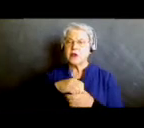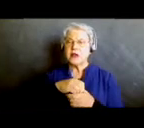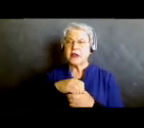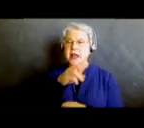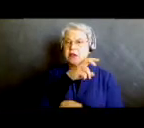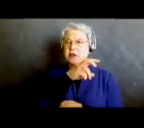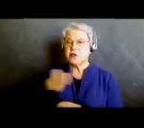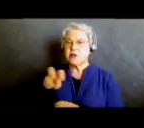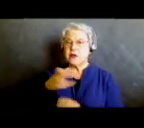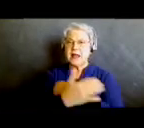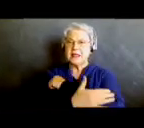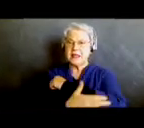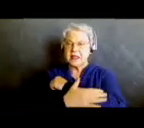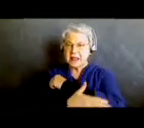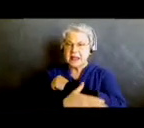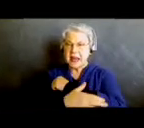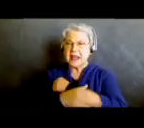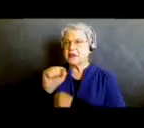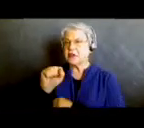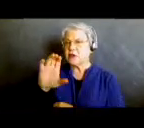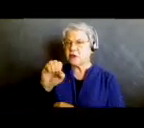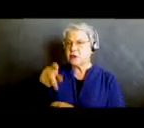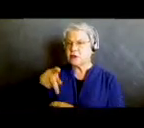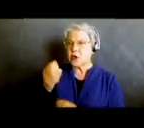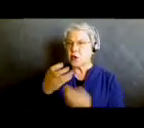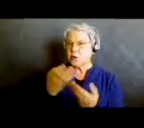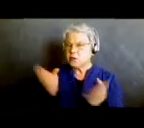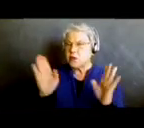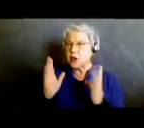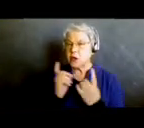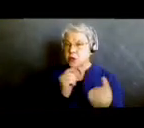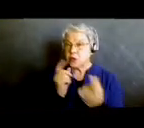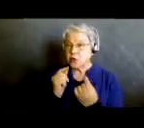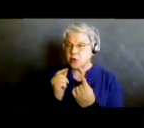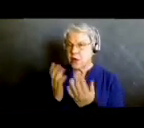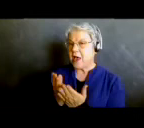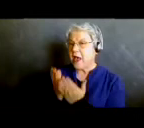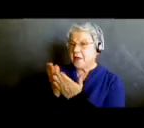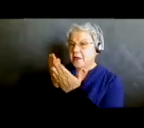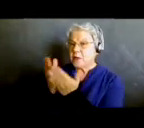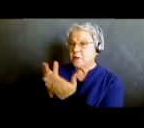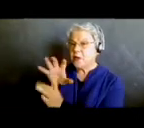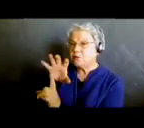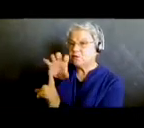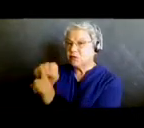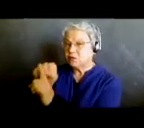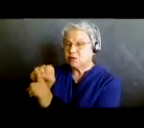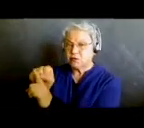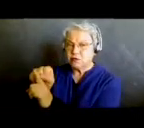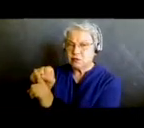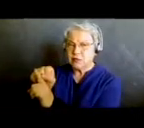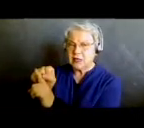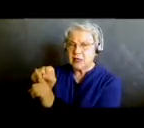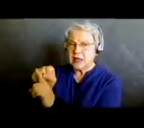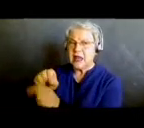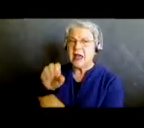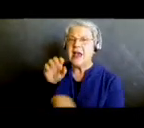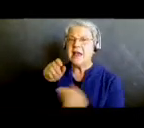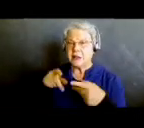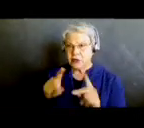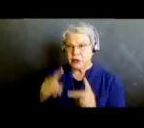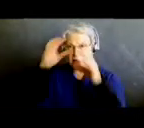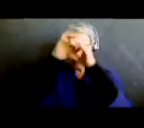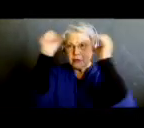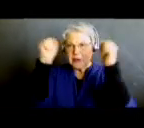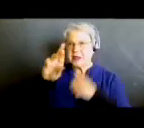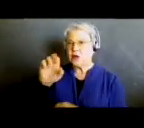second prong of Reagan's deterrence policy, which is interception at sea, which became particularly evident in the early